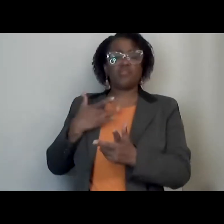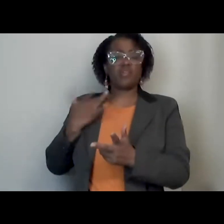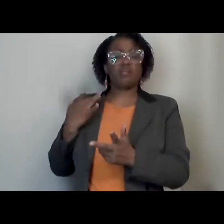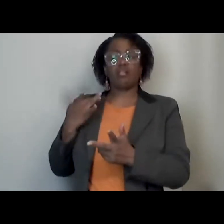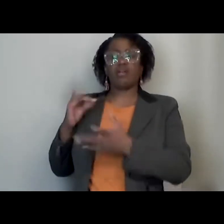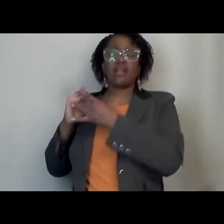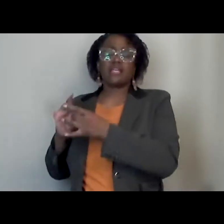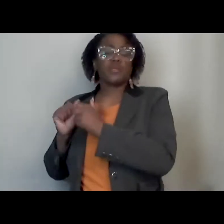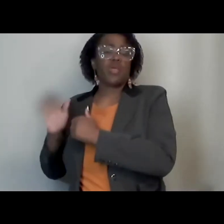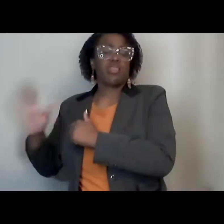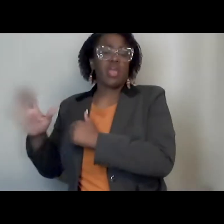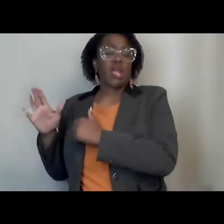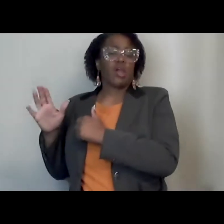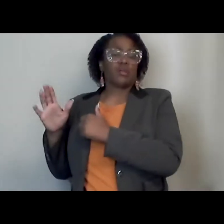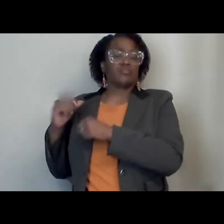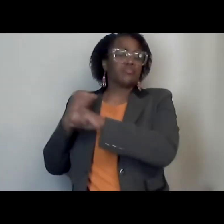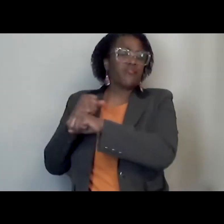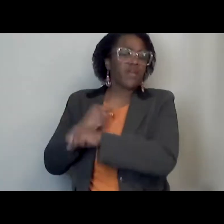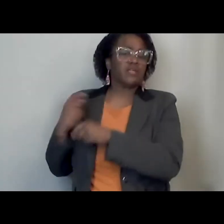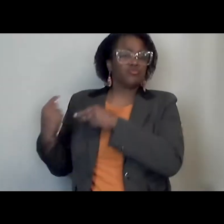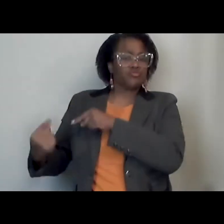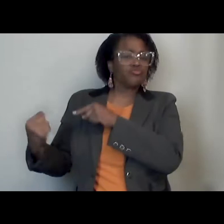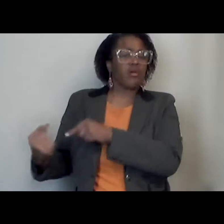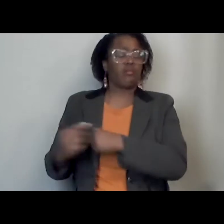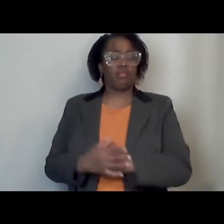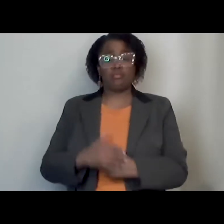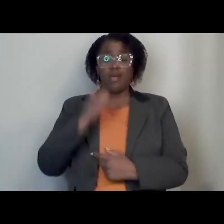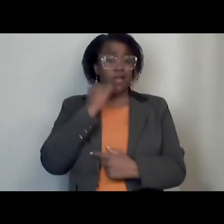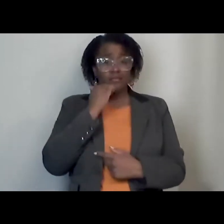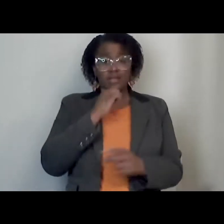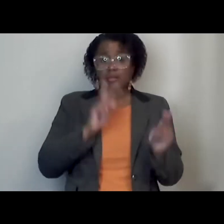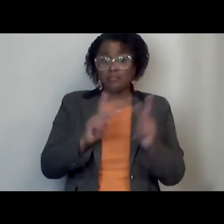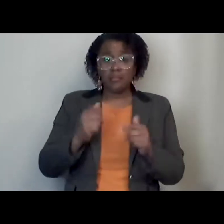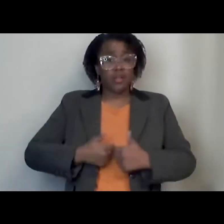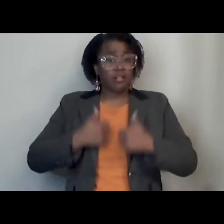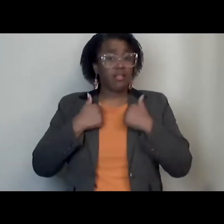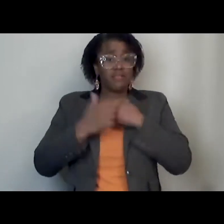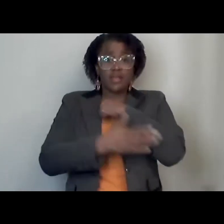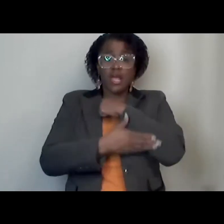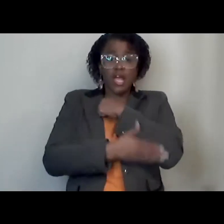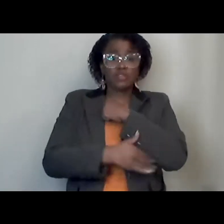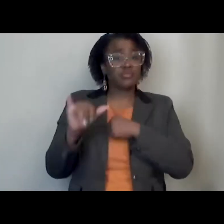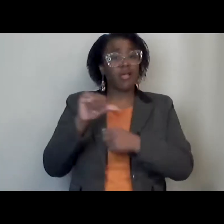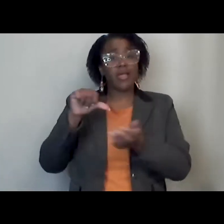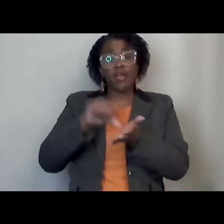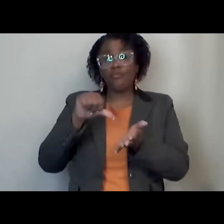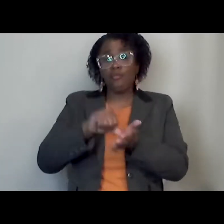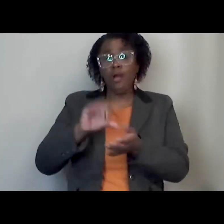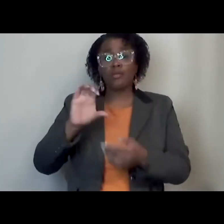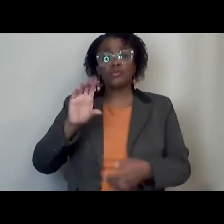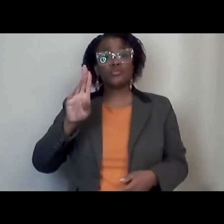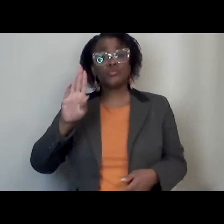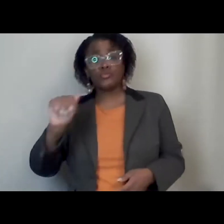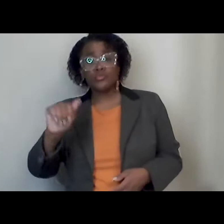devastating the social safety net of everyday people living in countries like Iran, Cuba, Venezuela,